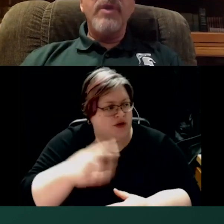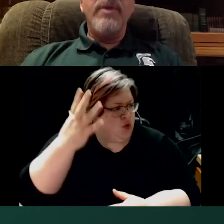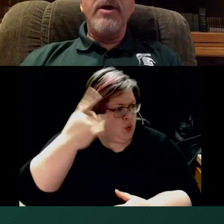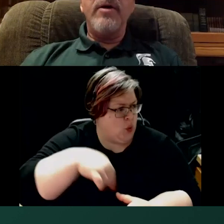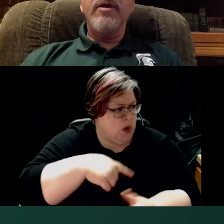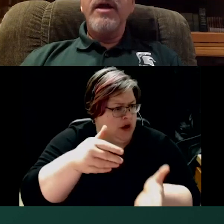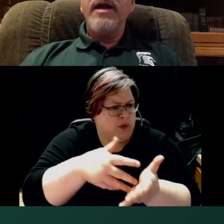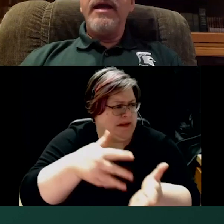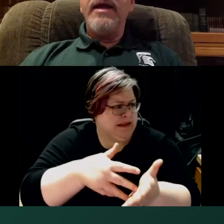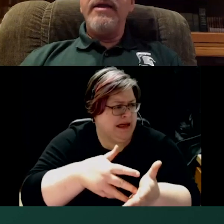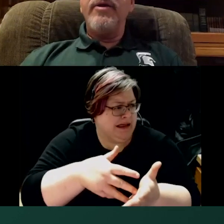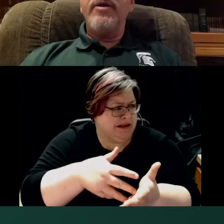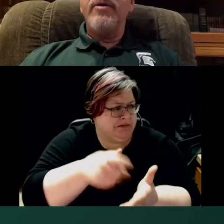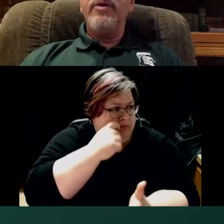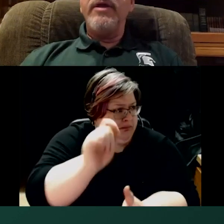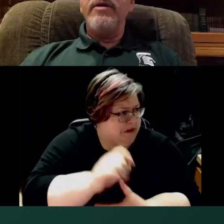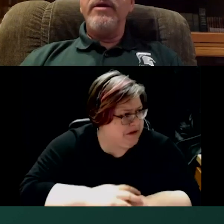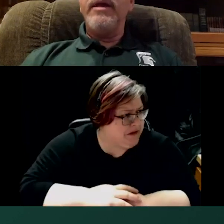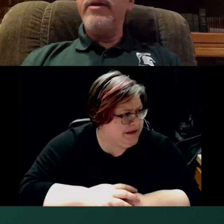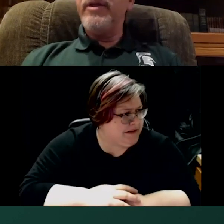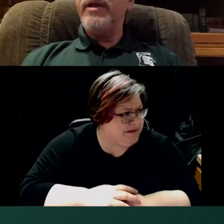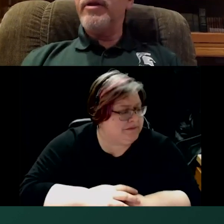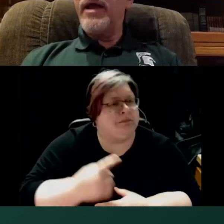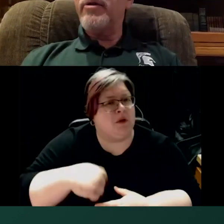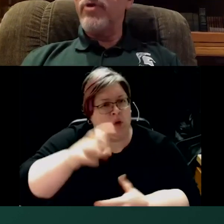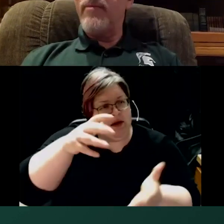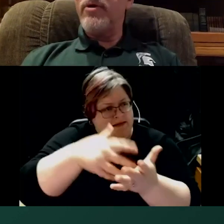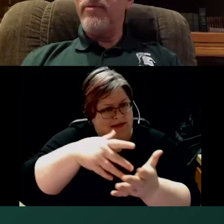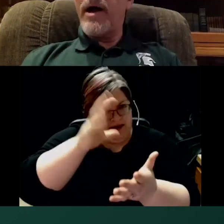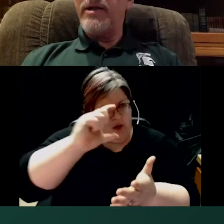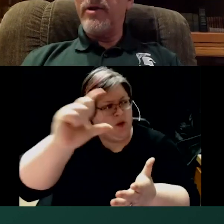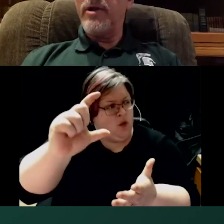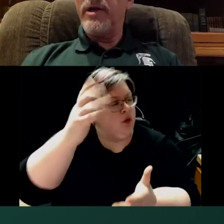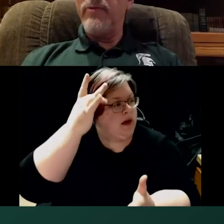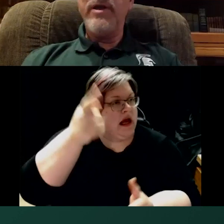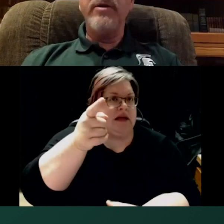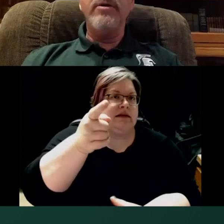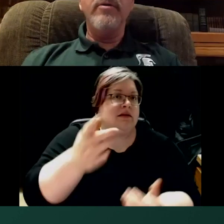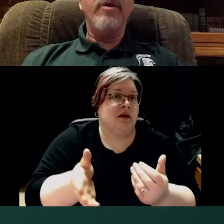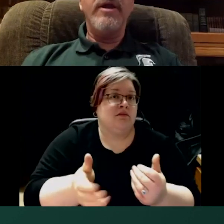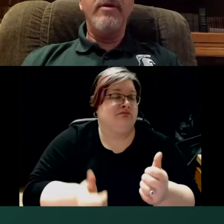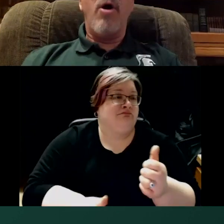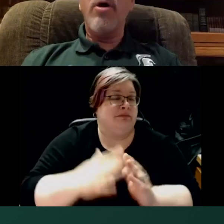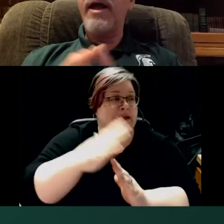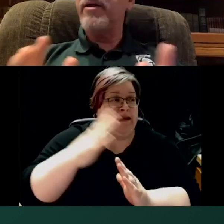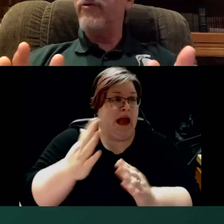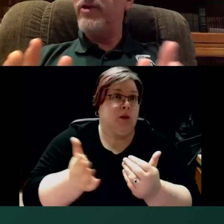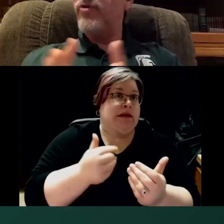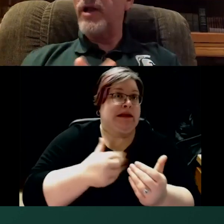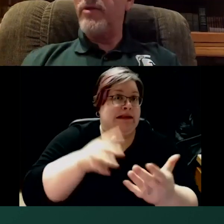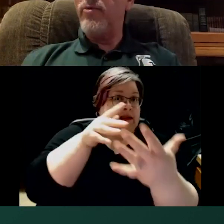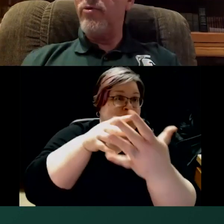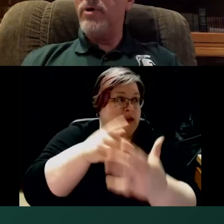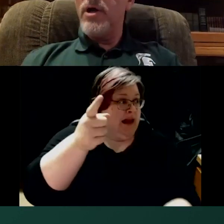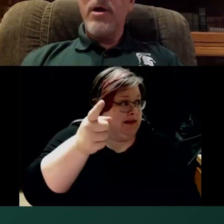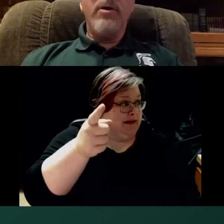moon because it is the easiest astronomical body to study. We can see all kinds of features